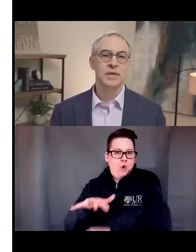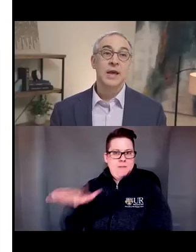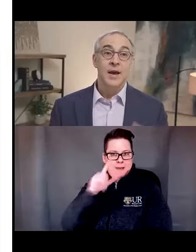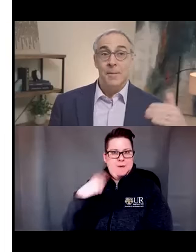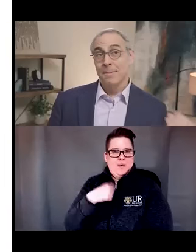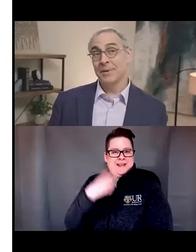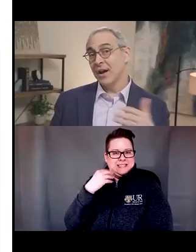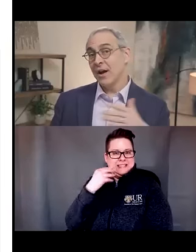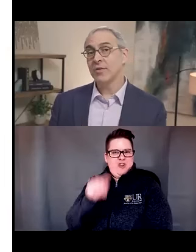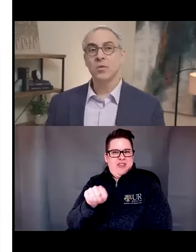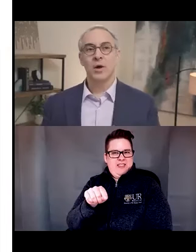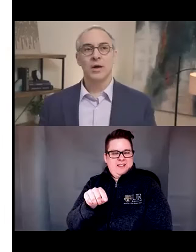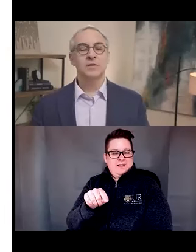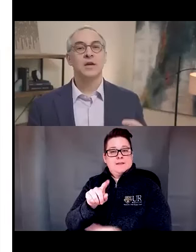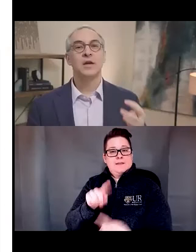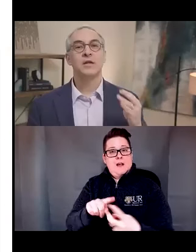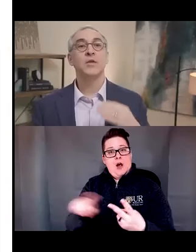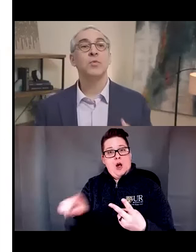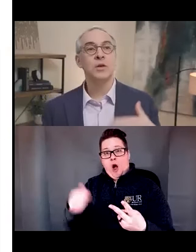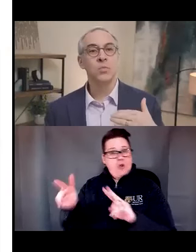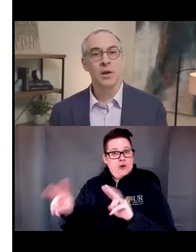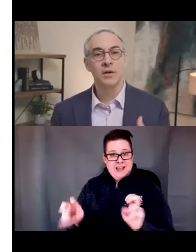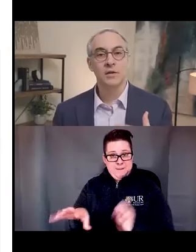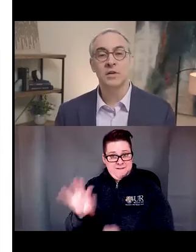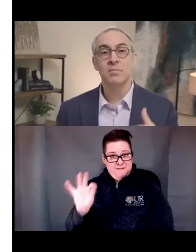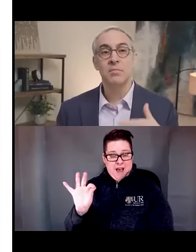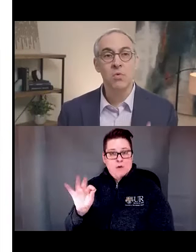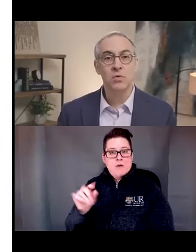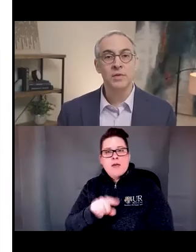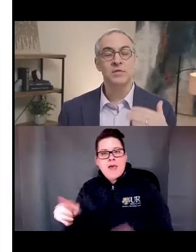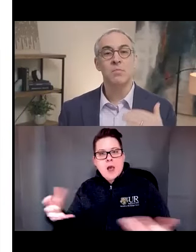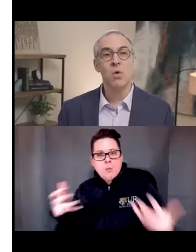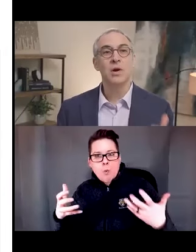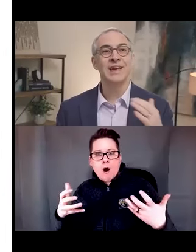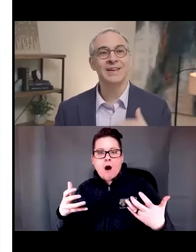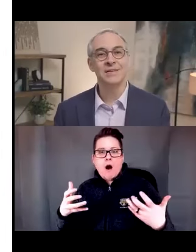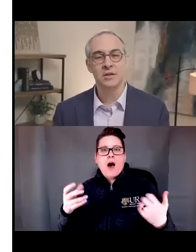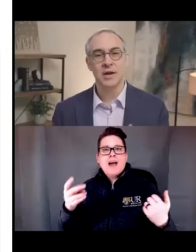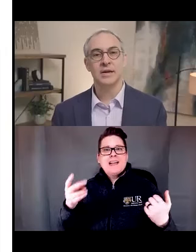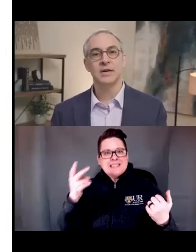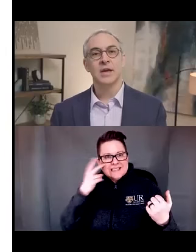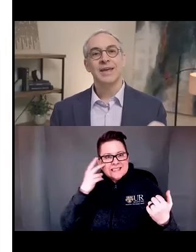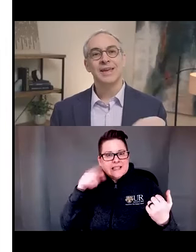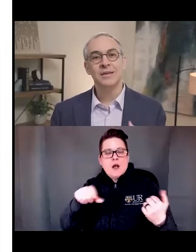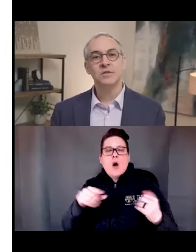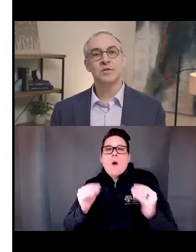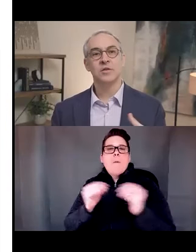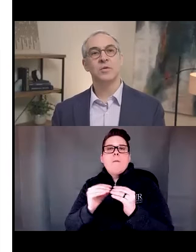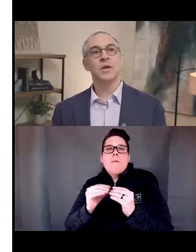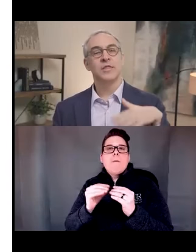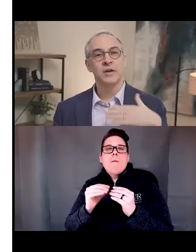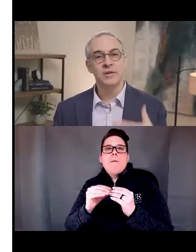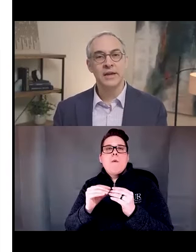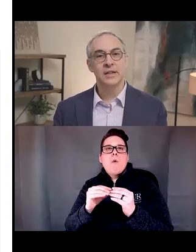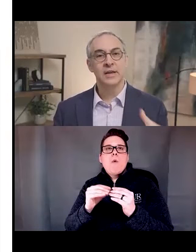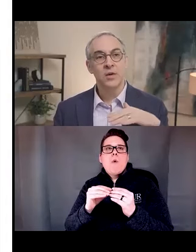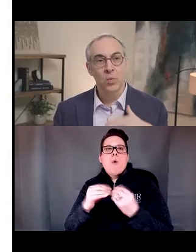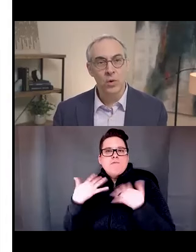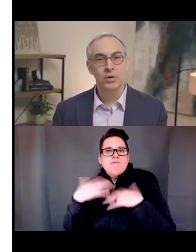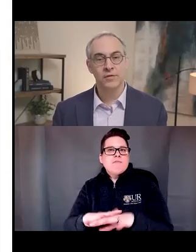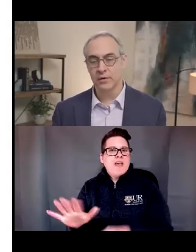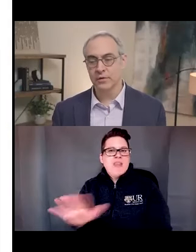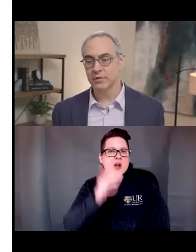this. But the other was they really wanted to see this more integrated into their